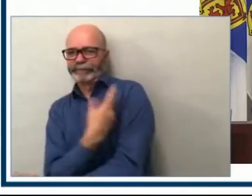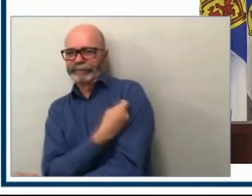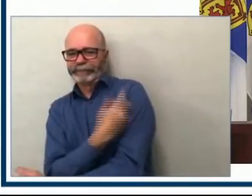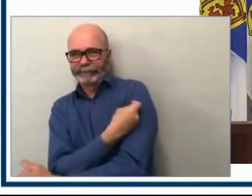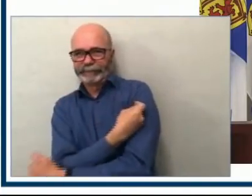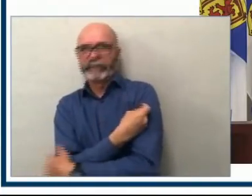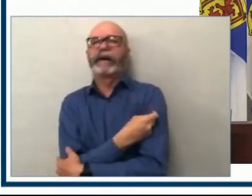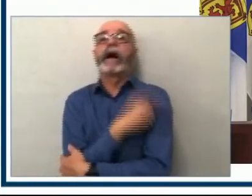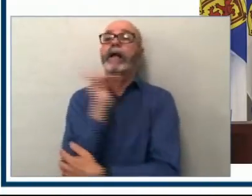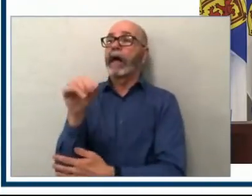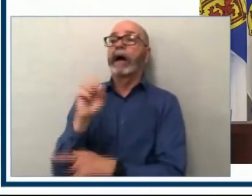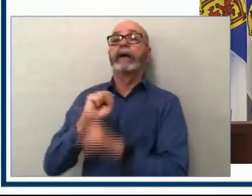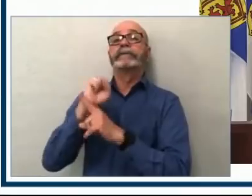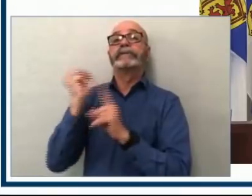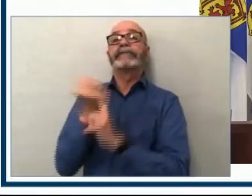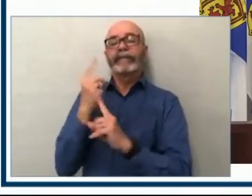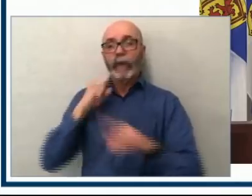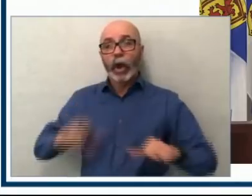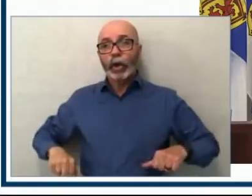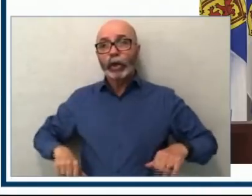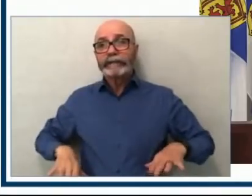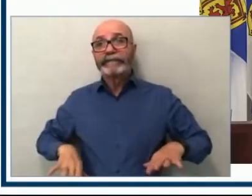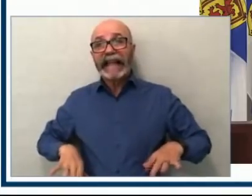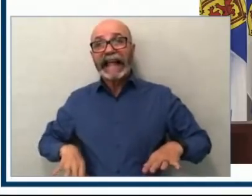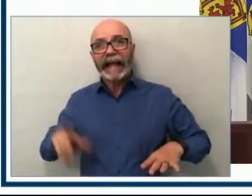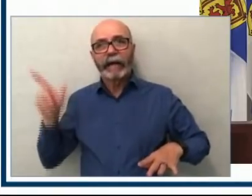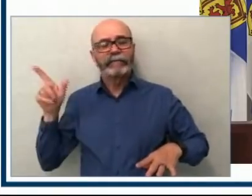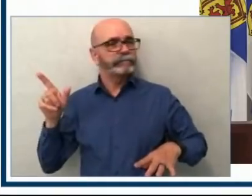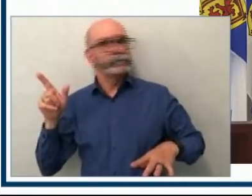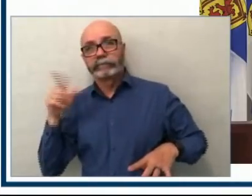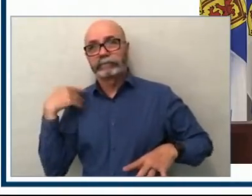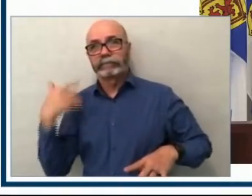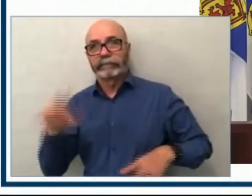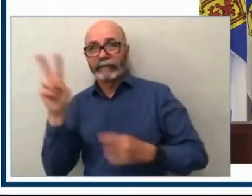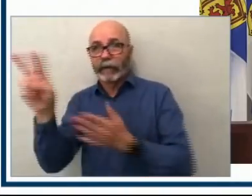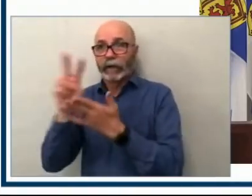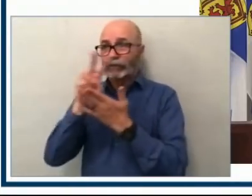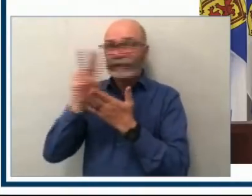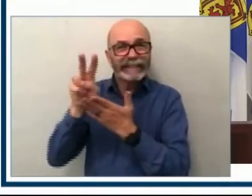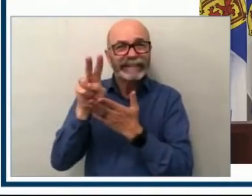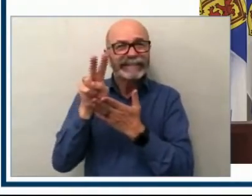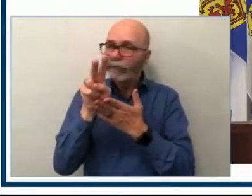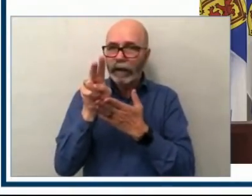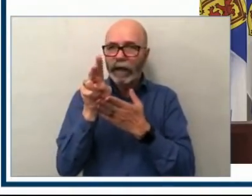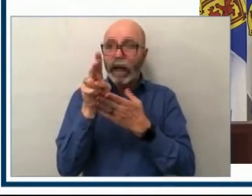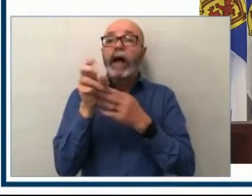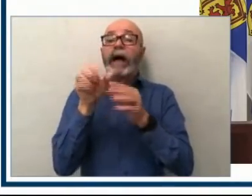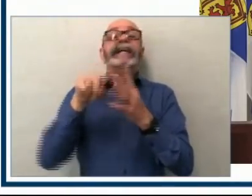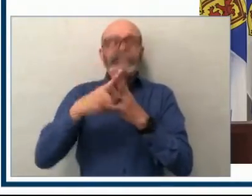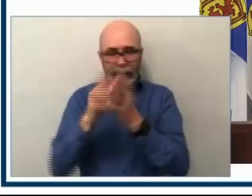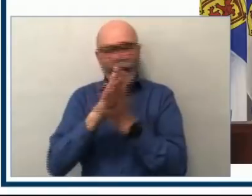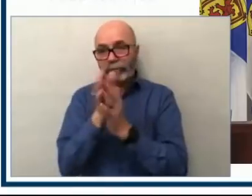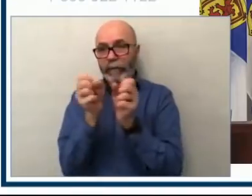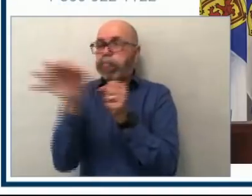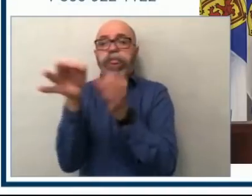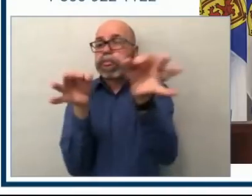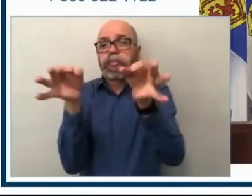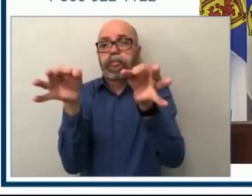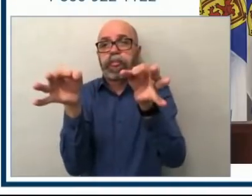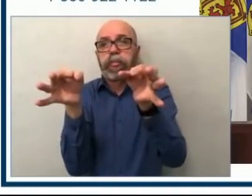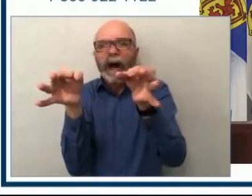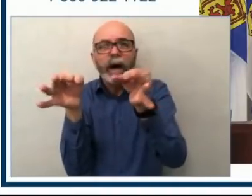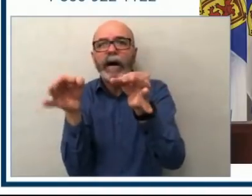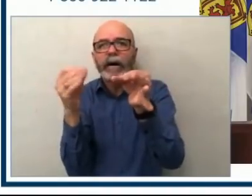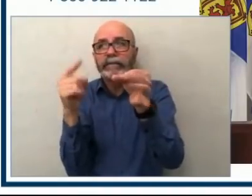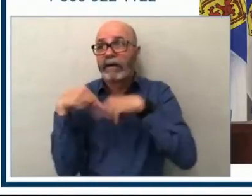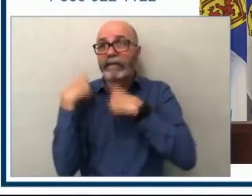Newfoundland, where in a period of about 2 weeks, because of the presence of the variant, they went, from like something like 6 cases to well